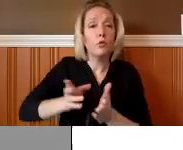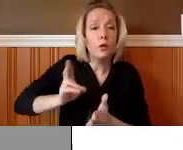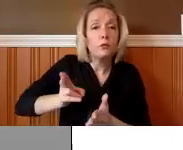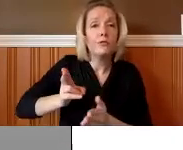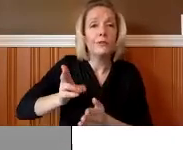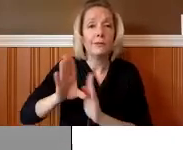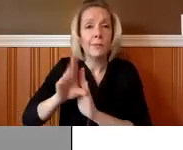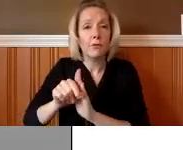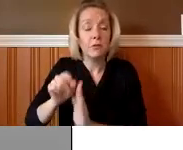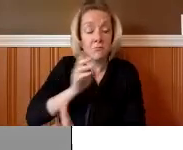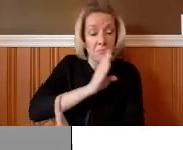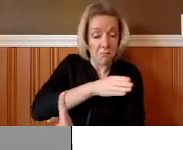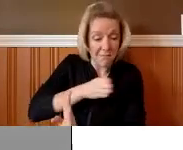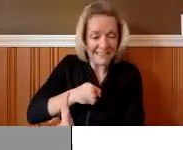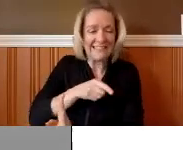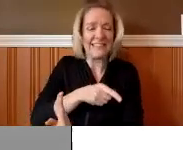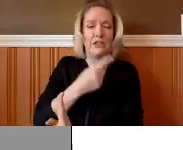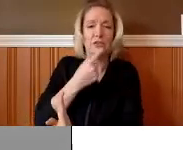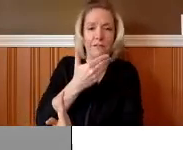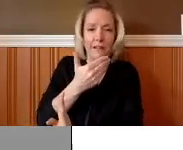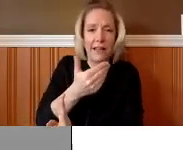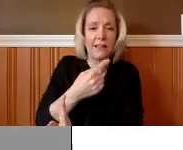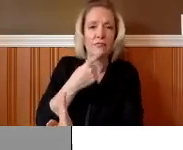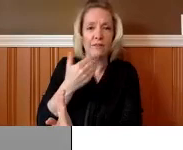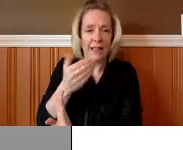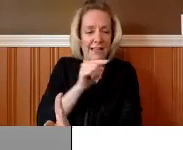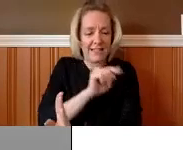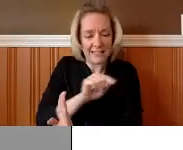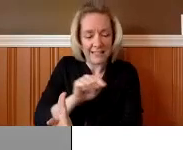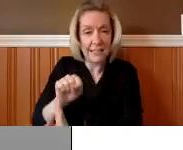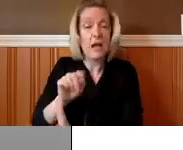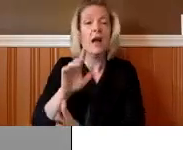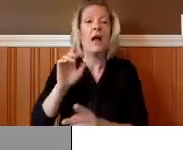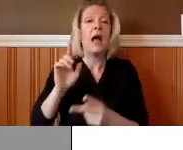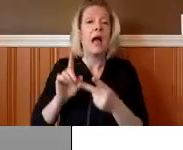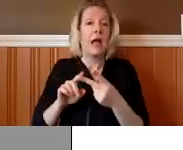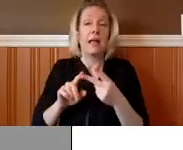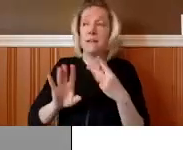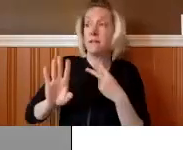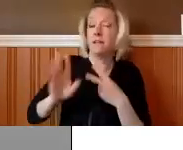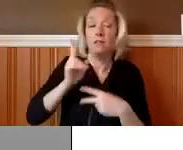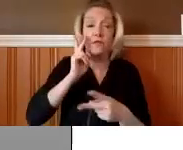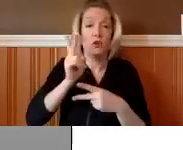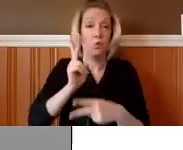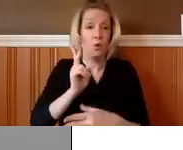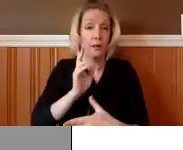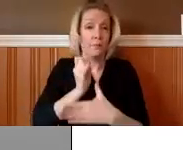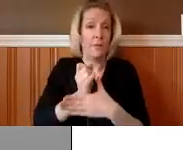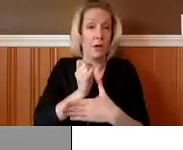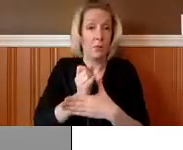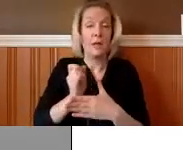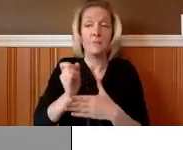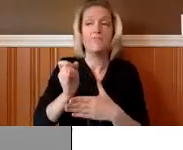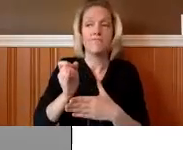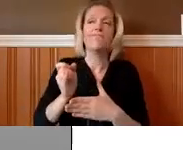they have CVI? And does their visual impairment explain or not explain how they use their vision? So if